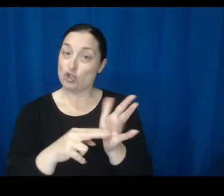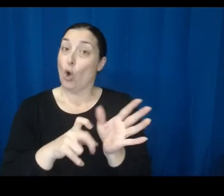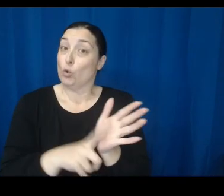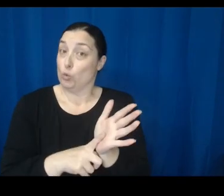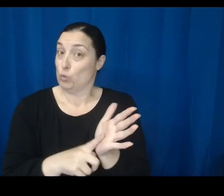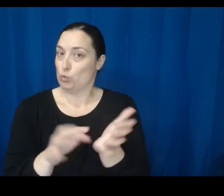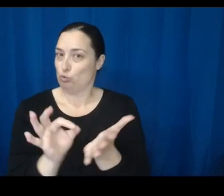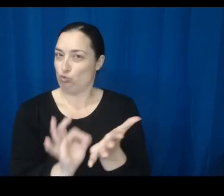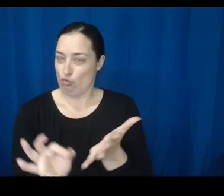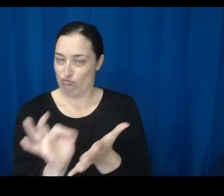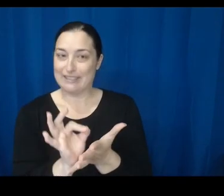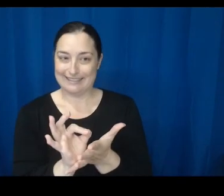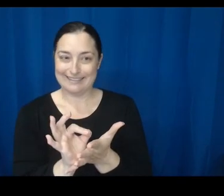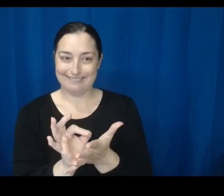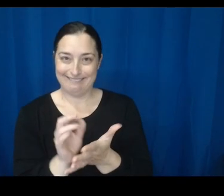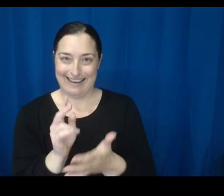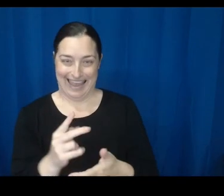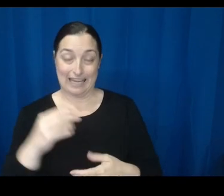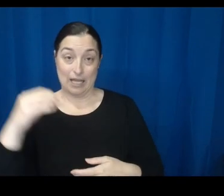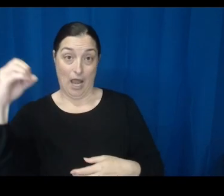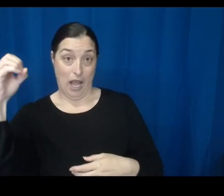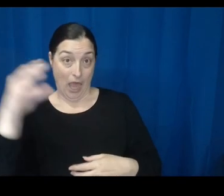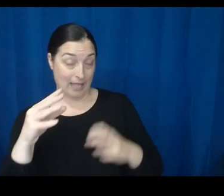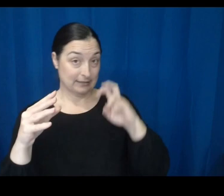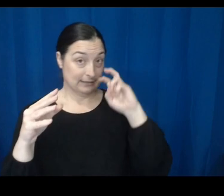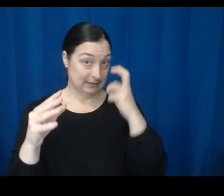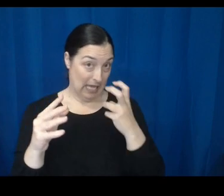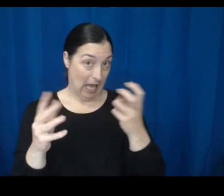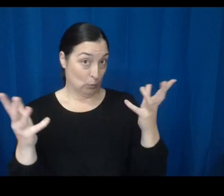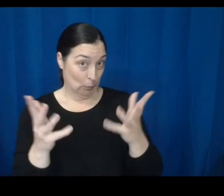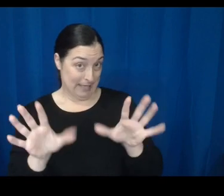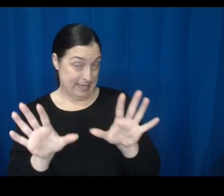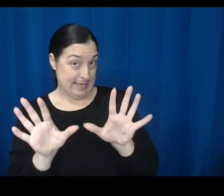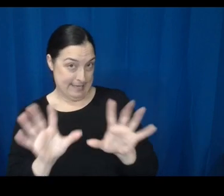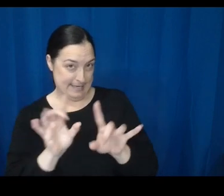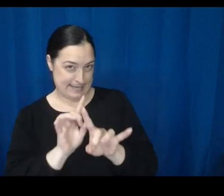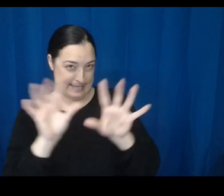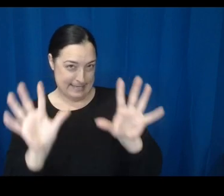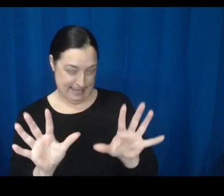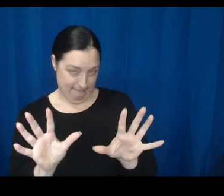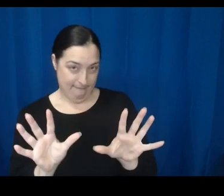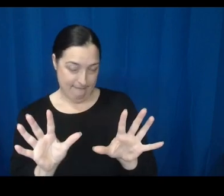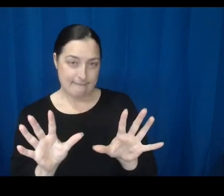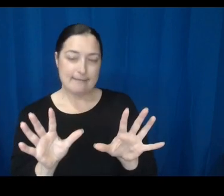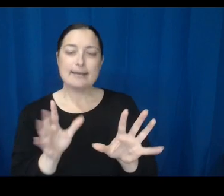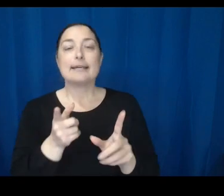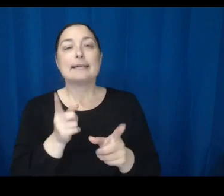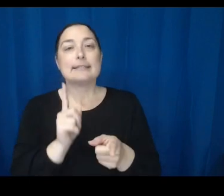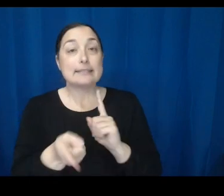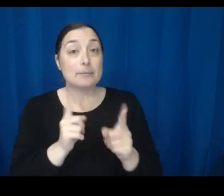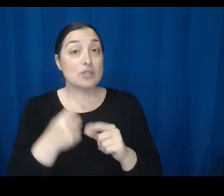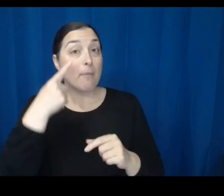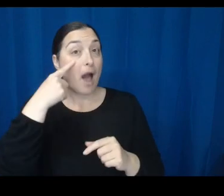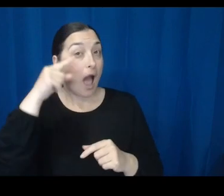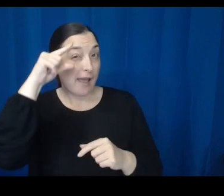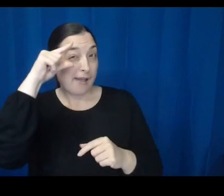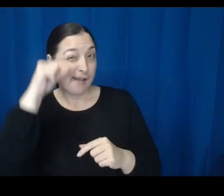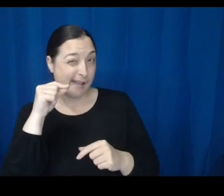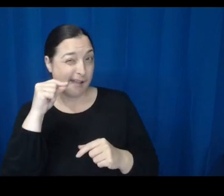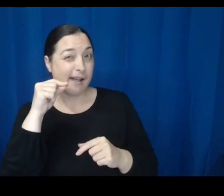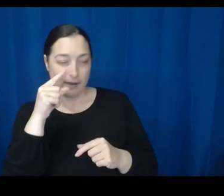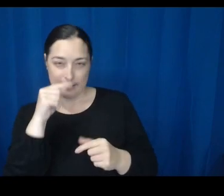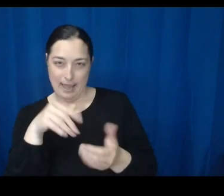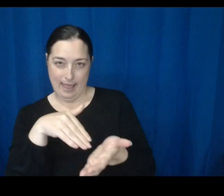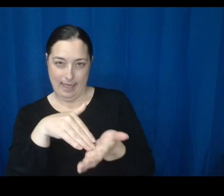the light against the dark areas. And sometimes closing one eye will help to